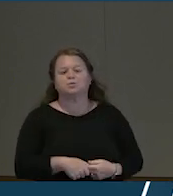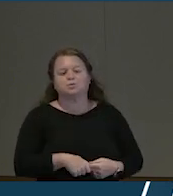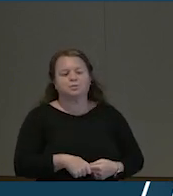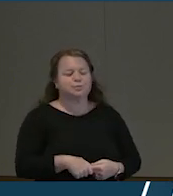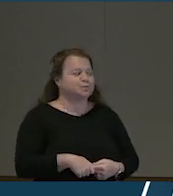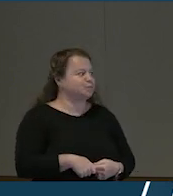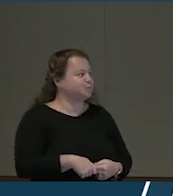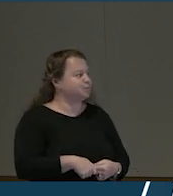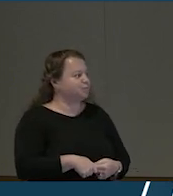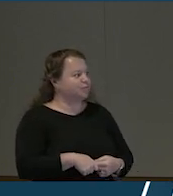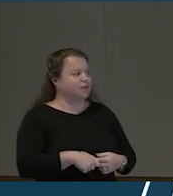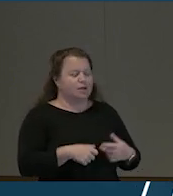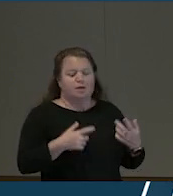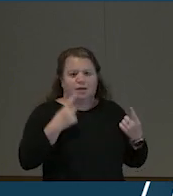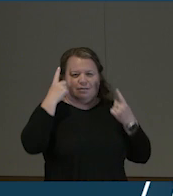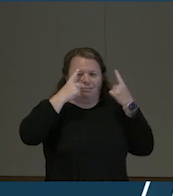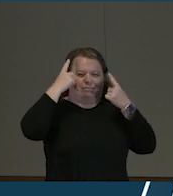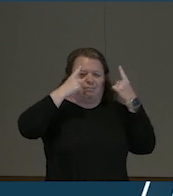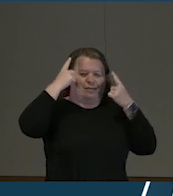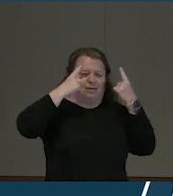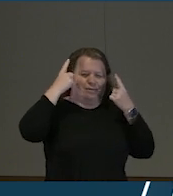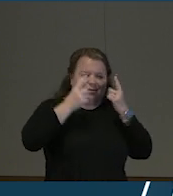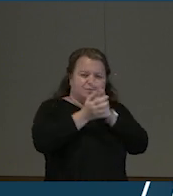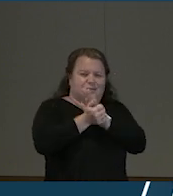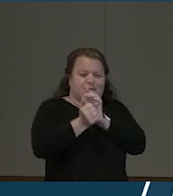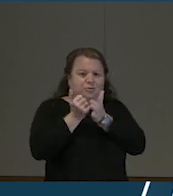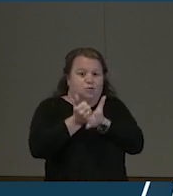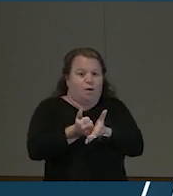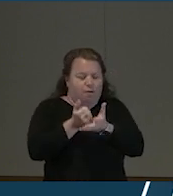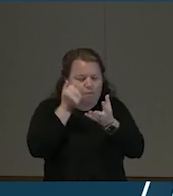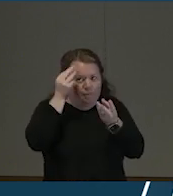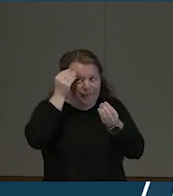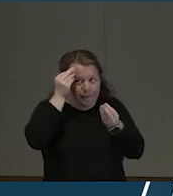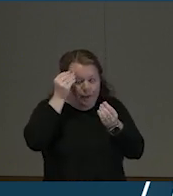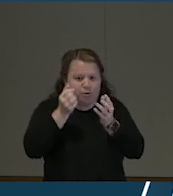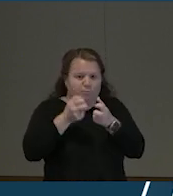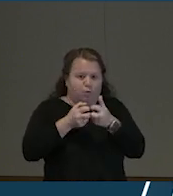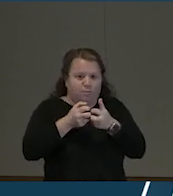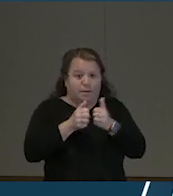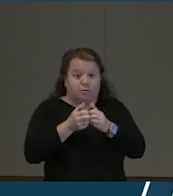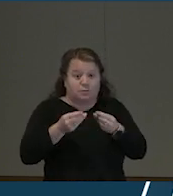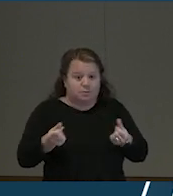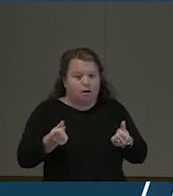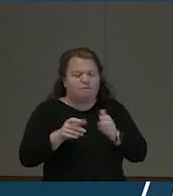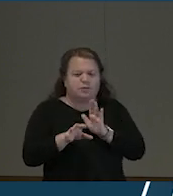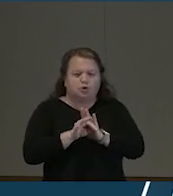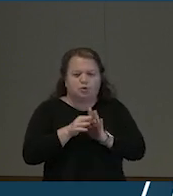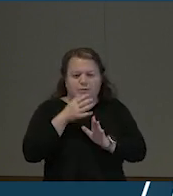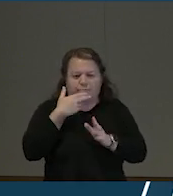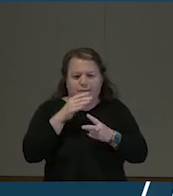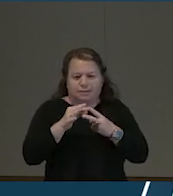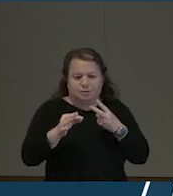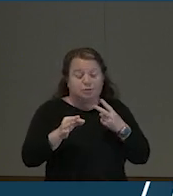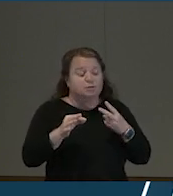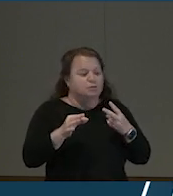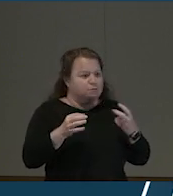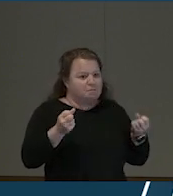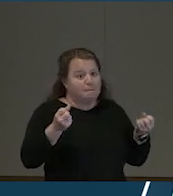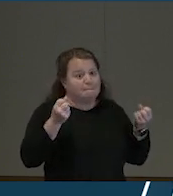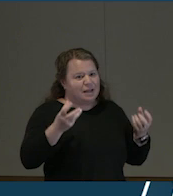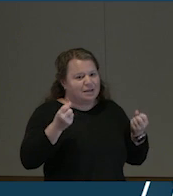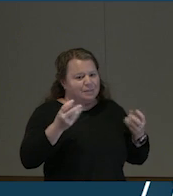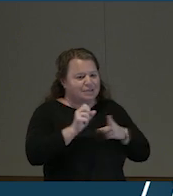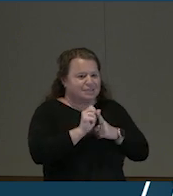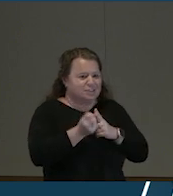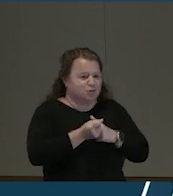run through those critical thinking skills to help children think through a problem and a solution and choose the best one. There will be many situations